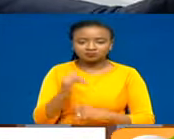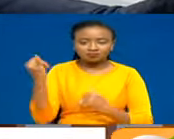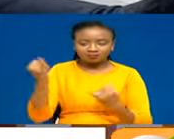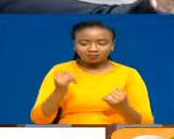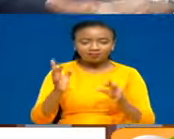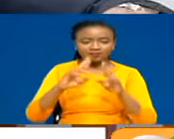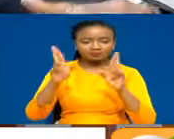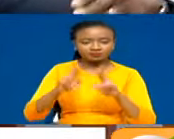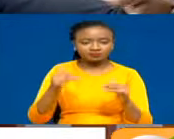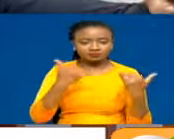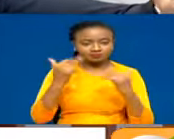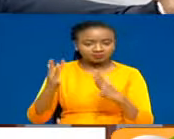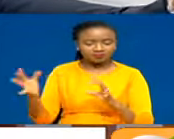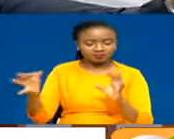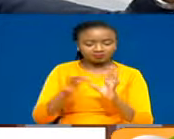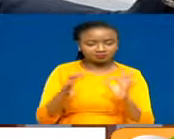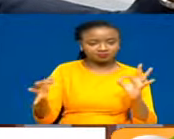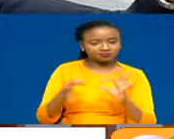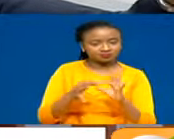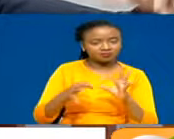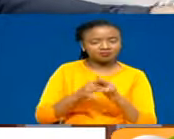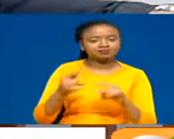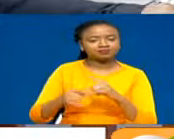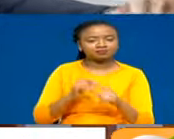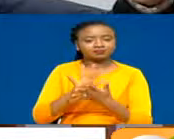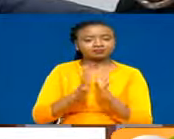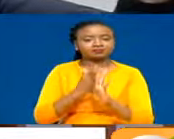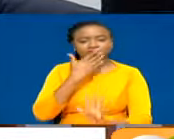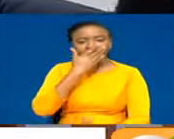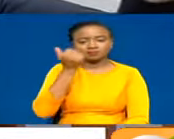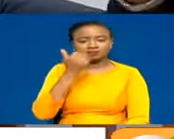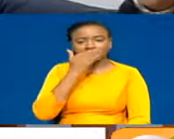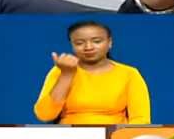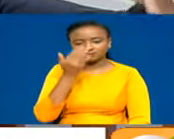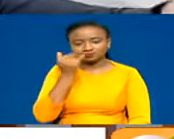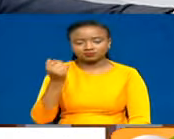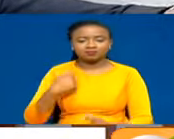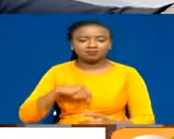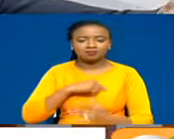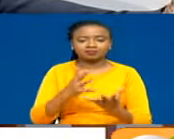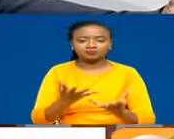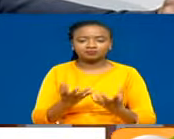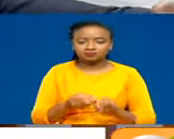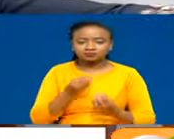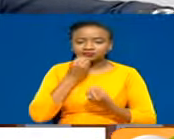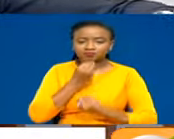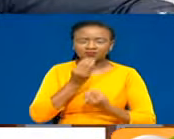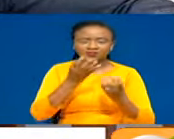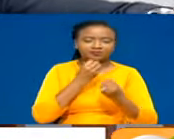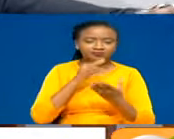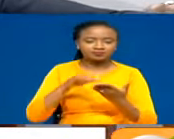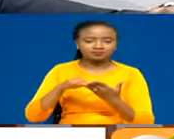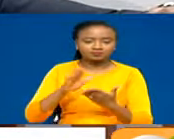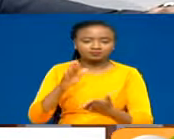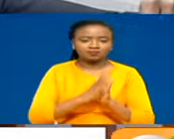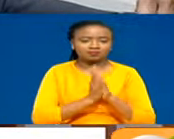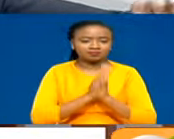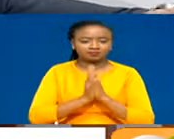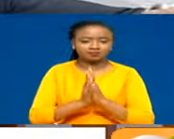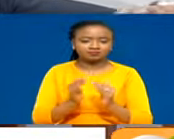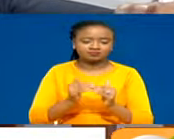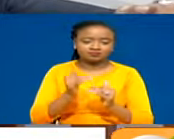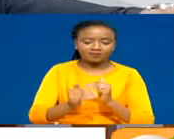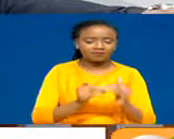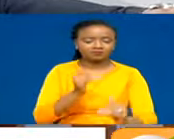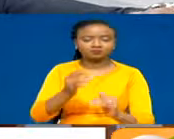Embiid, Pascal, they're everywhere doing good things. We need to tell more of these stories, you know, like as we go.